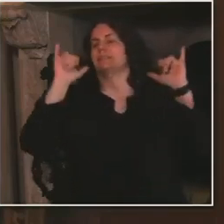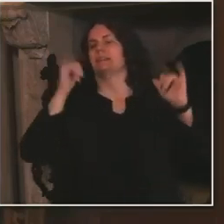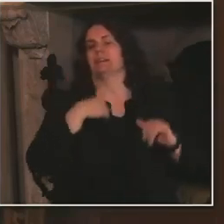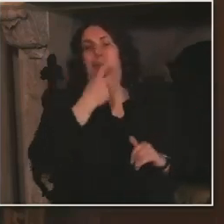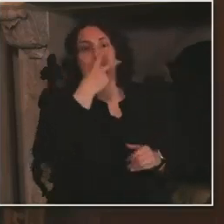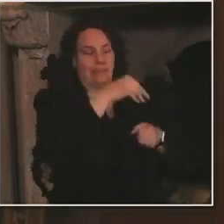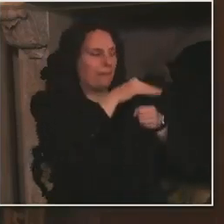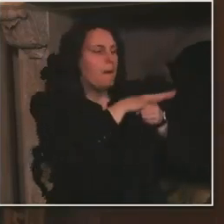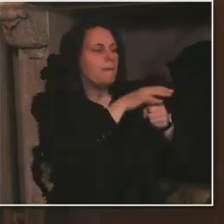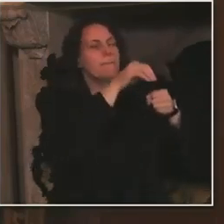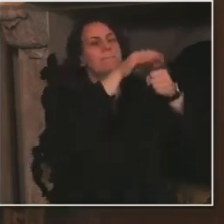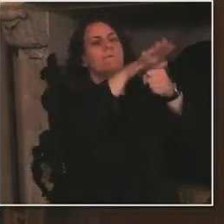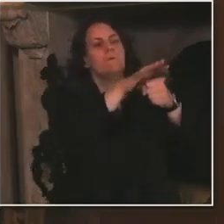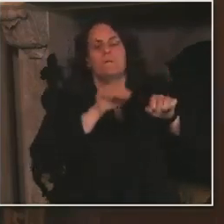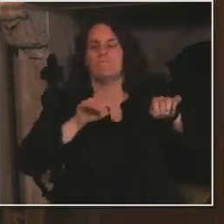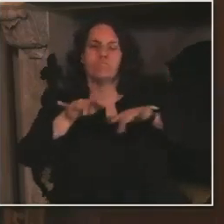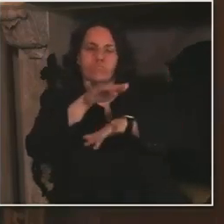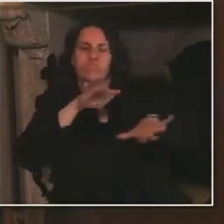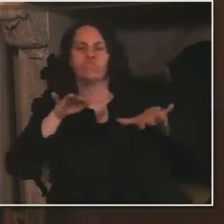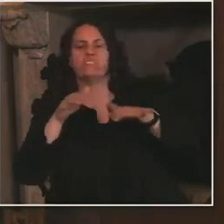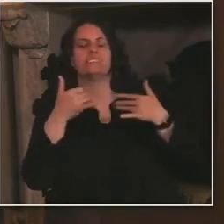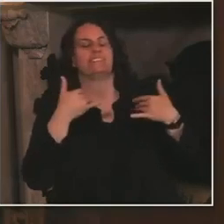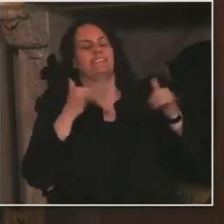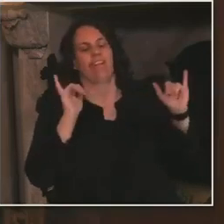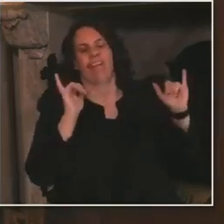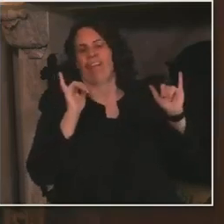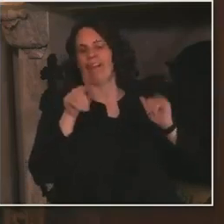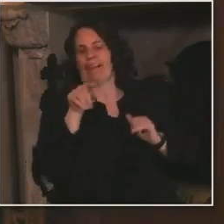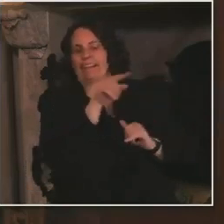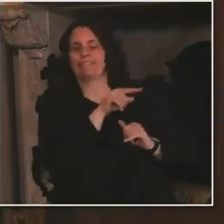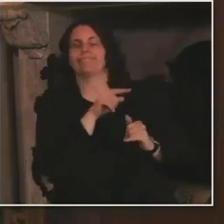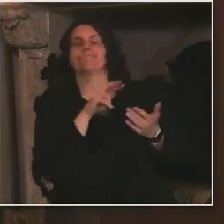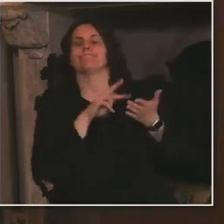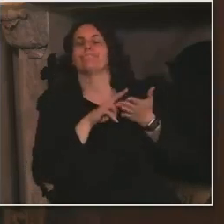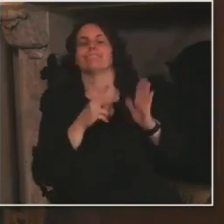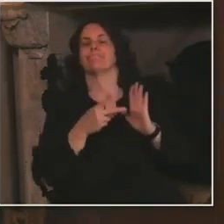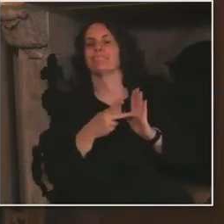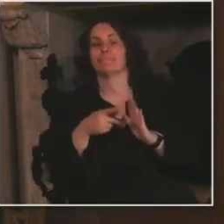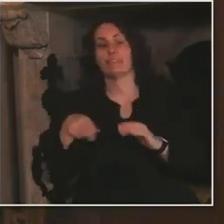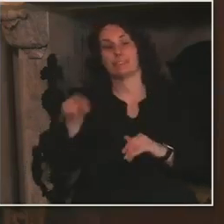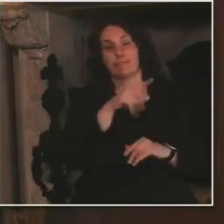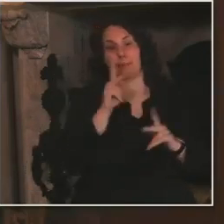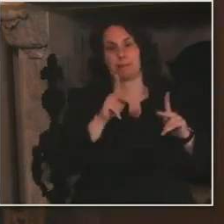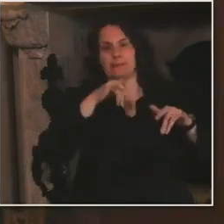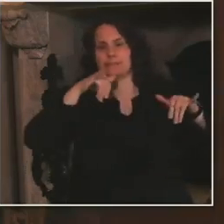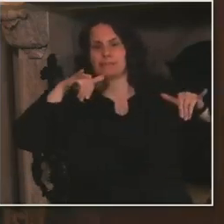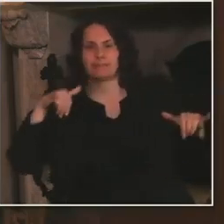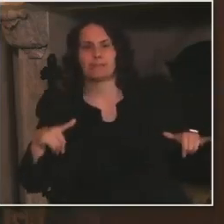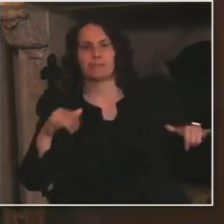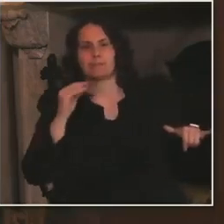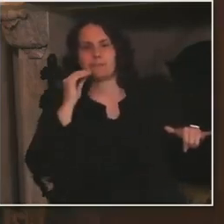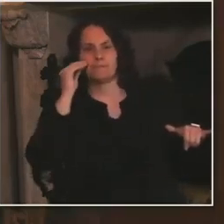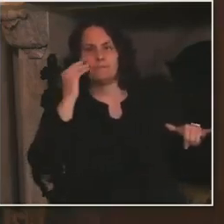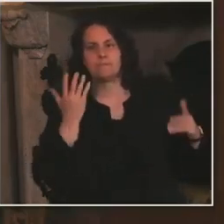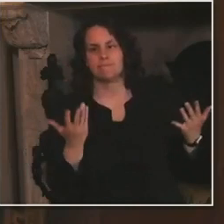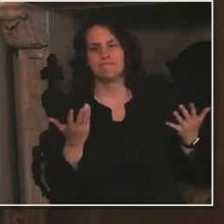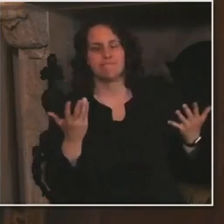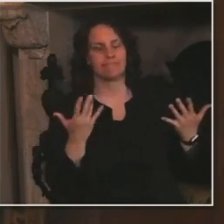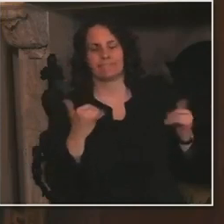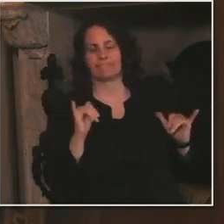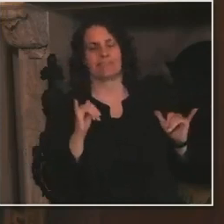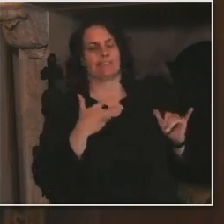we would confidently be able to do those containment activities like highly effective contact tracing and quarantine for people who've been exposed.